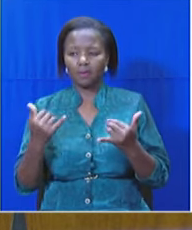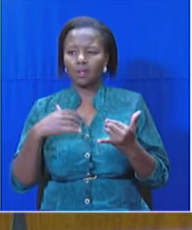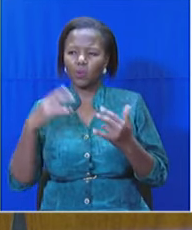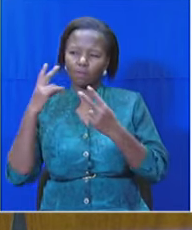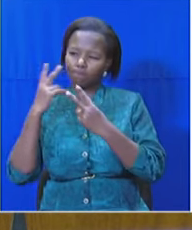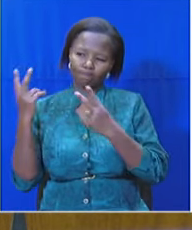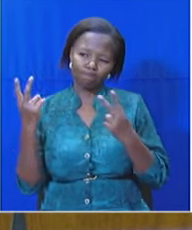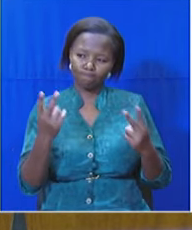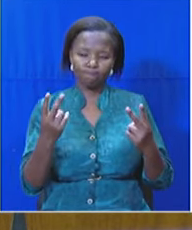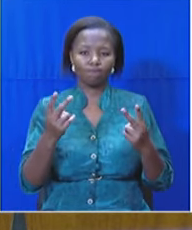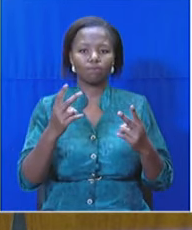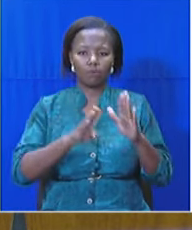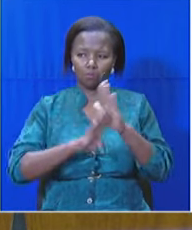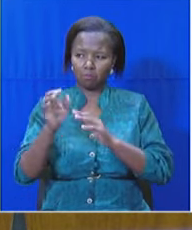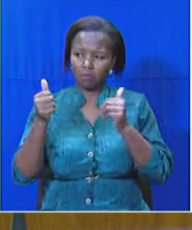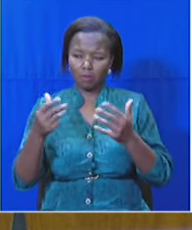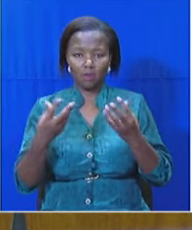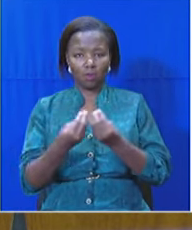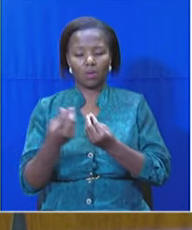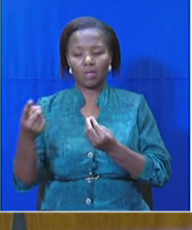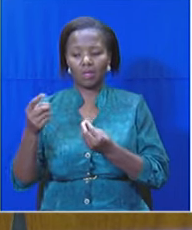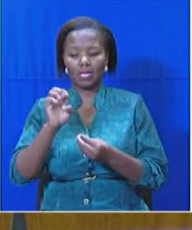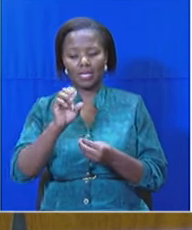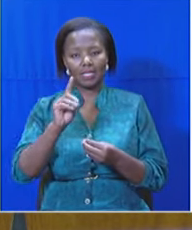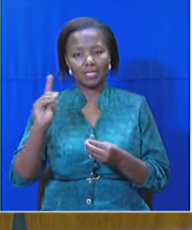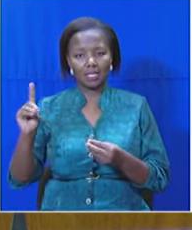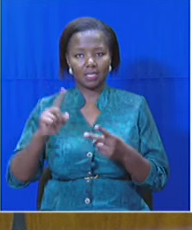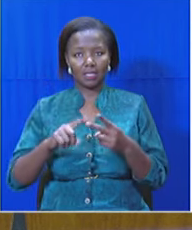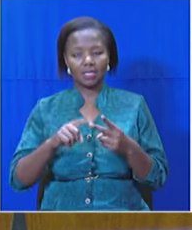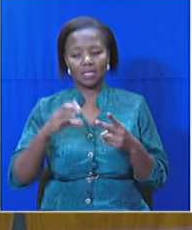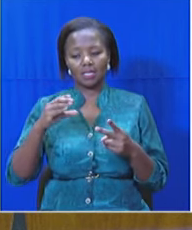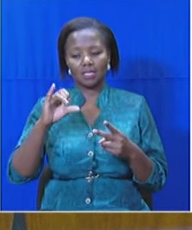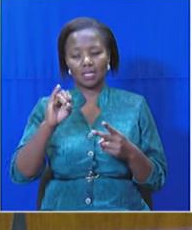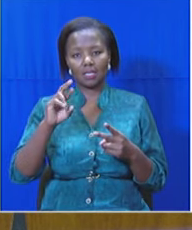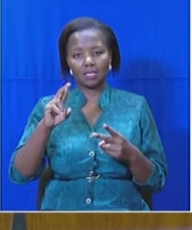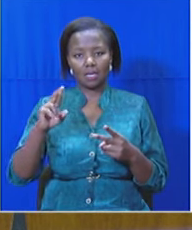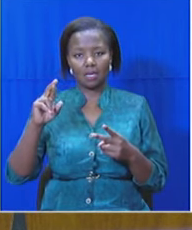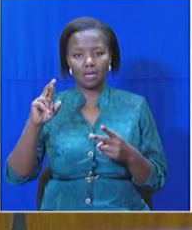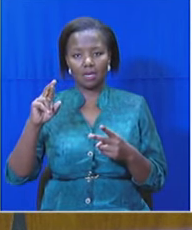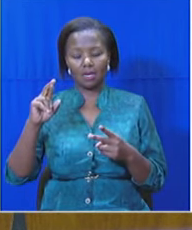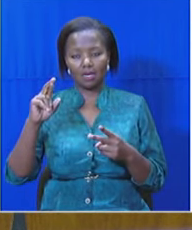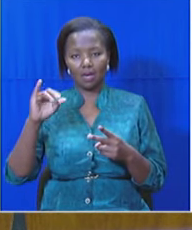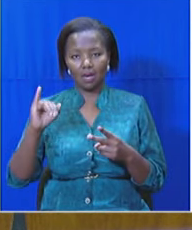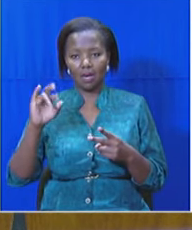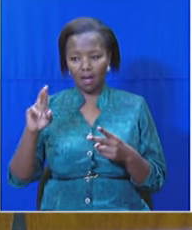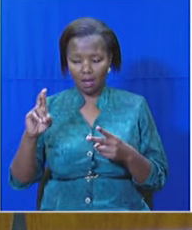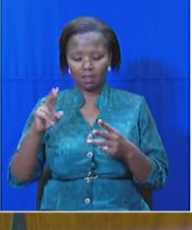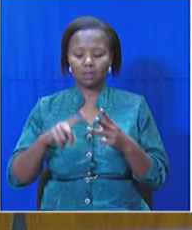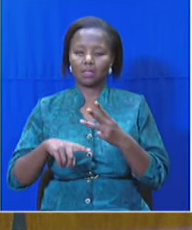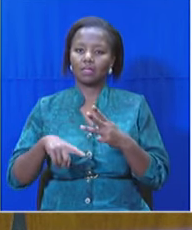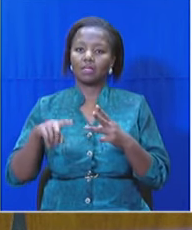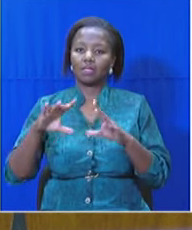partnership with the Department of Agriculture, EDD, and CSIR. Based on the above, the department has